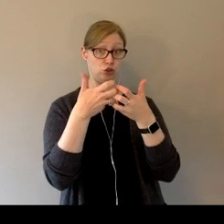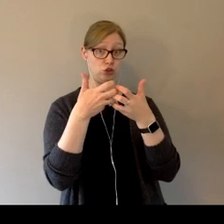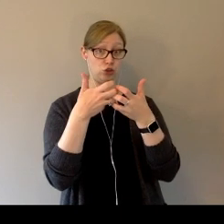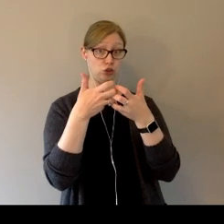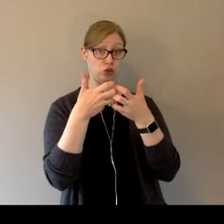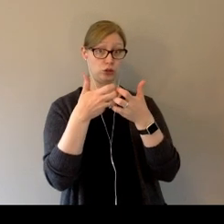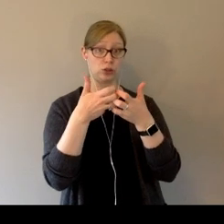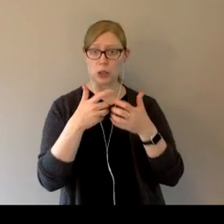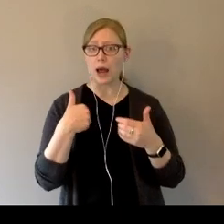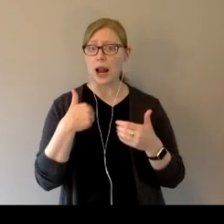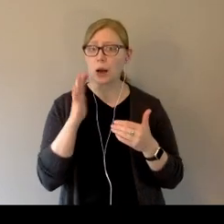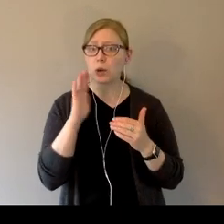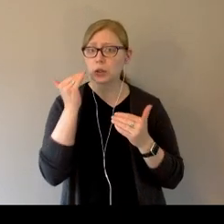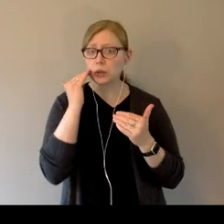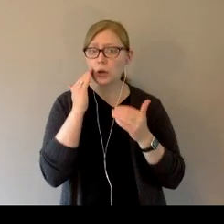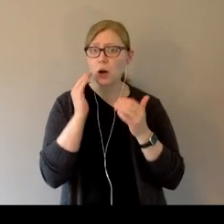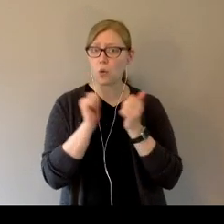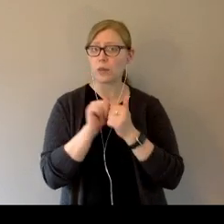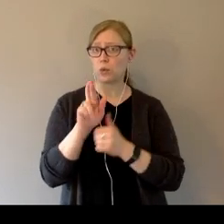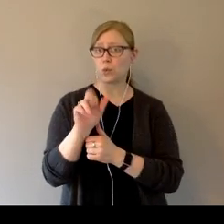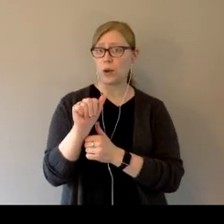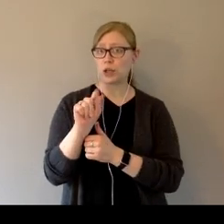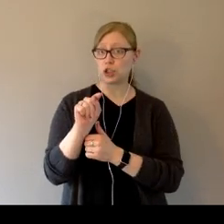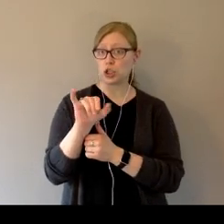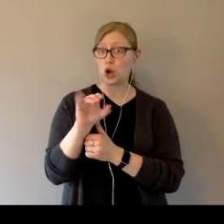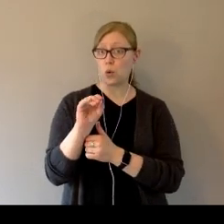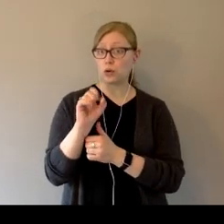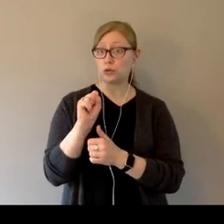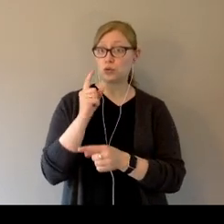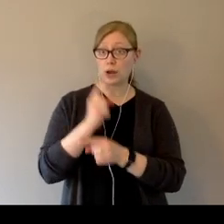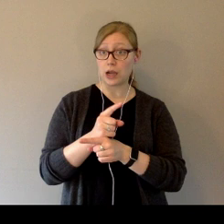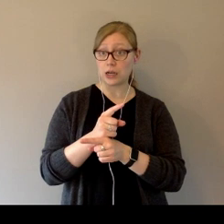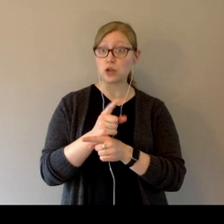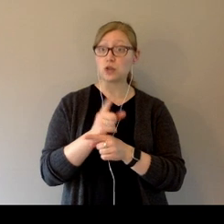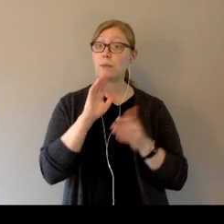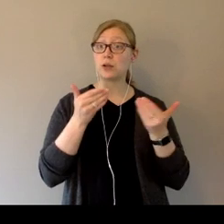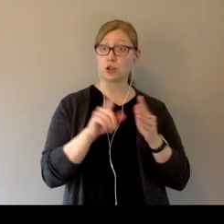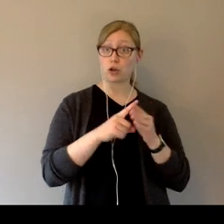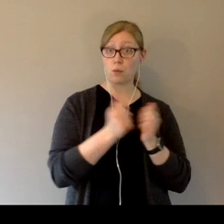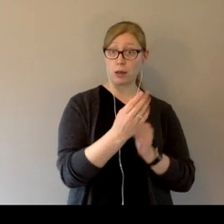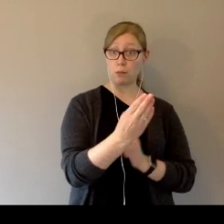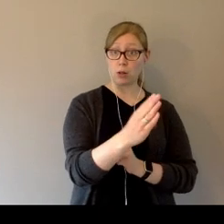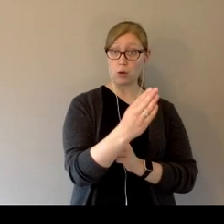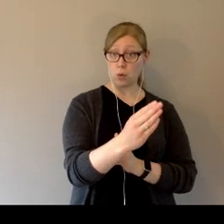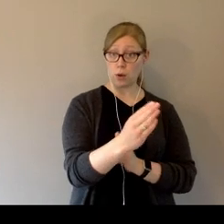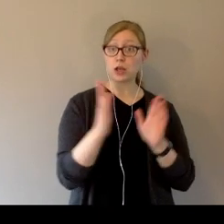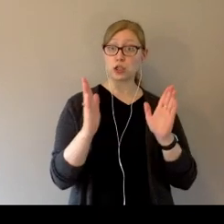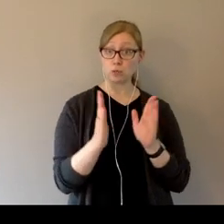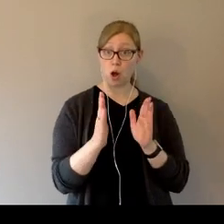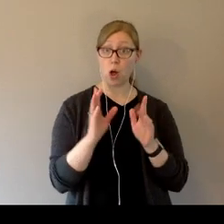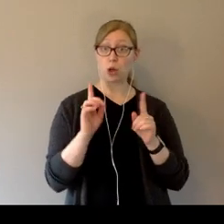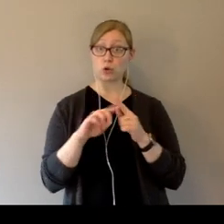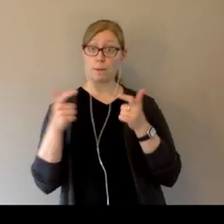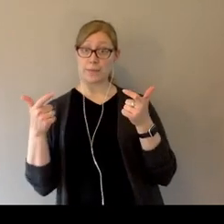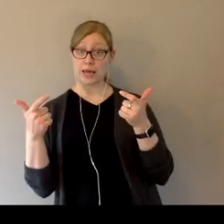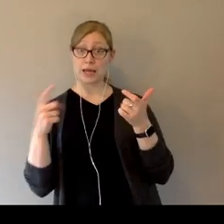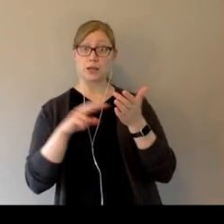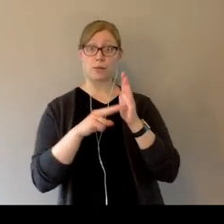first. So I'm going to go from the small to the large. So um, I'm going to say 12